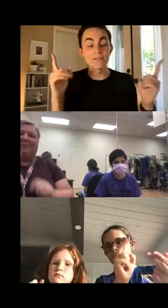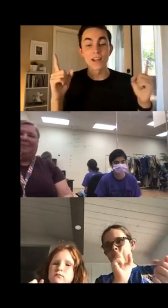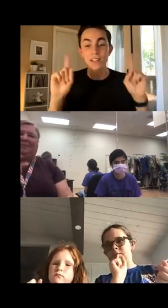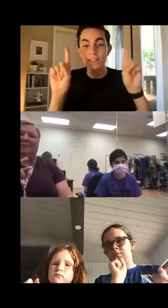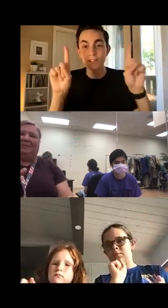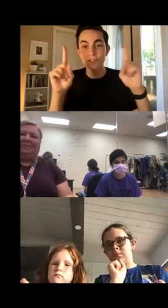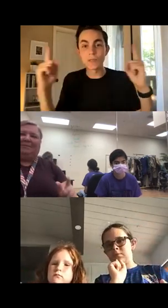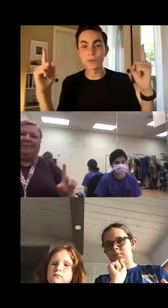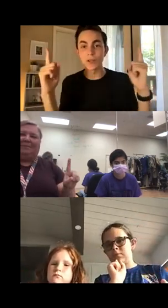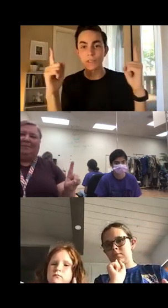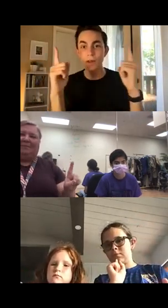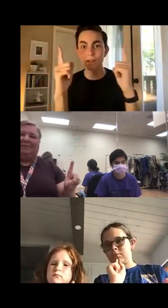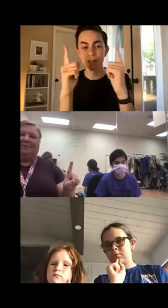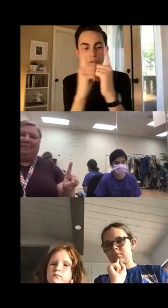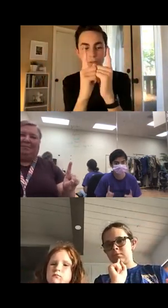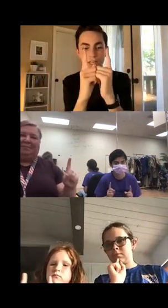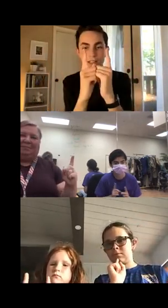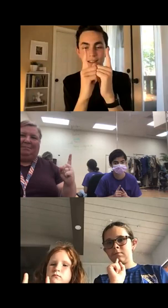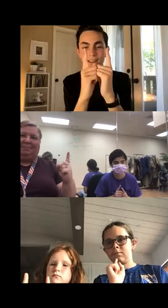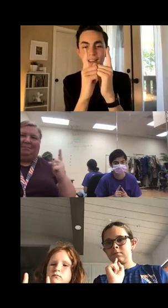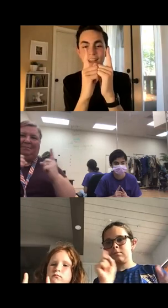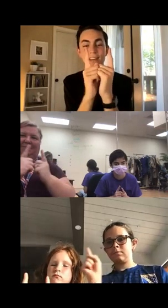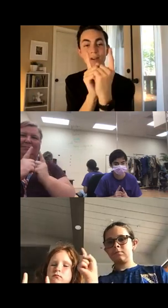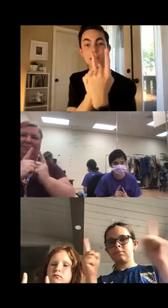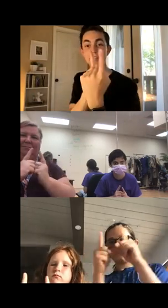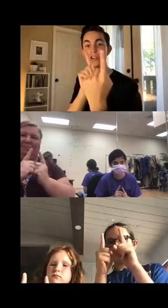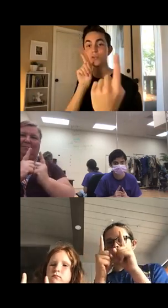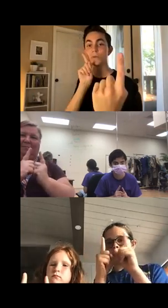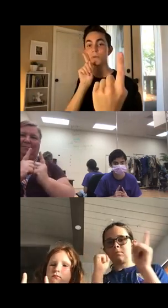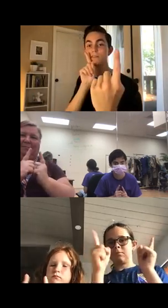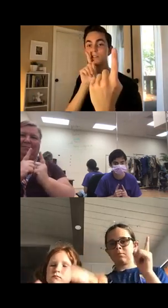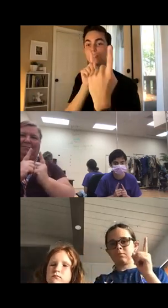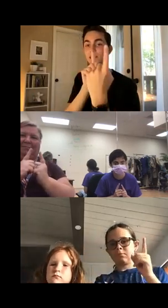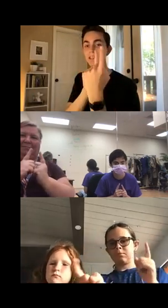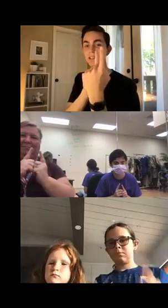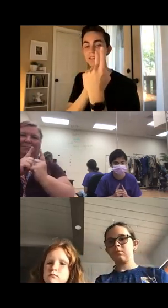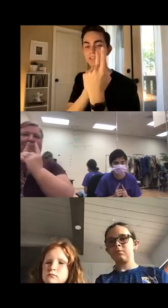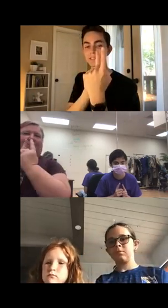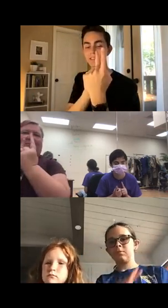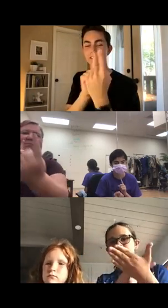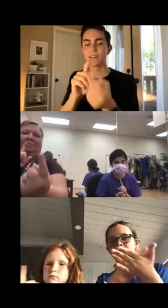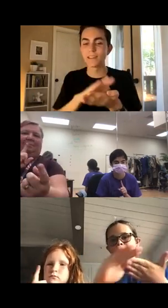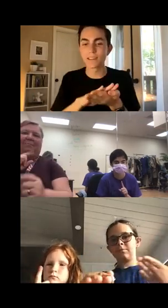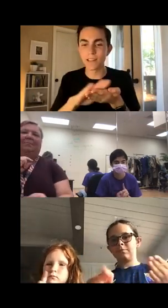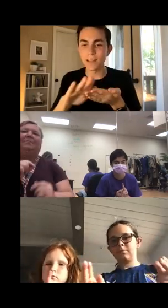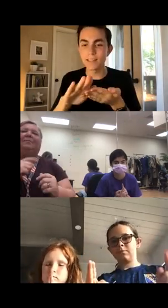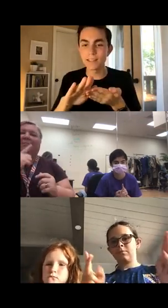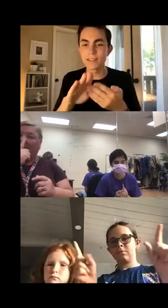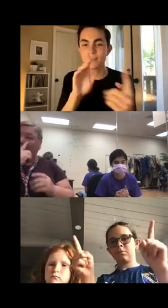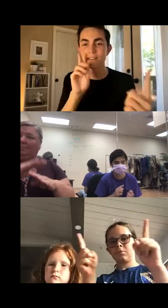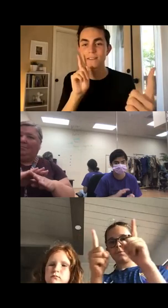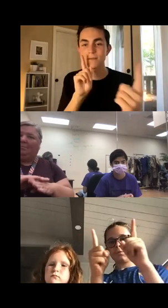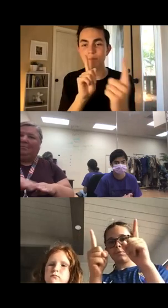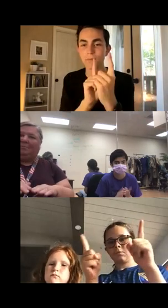Meet is fun because it's like two people who come together, right? They're meeting. And if I'm meeting you, we might even sign it like this.